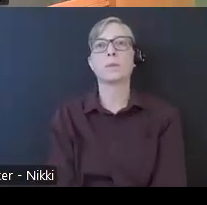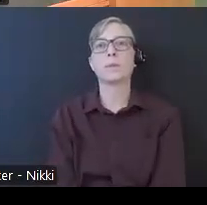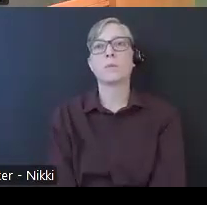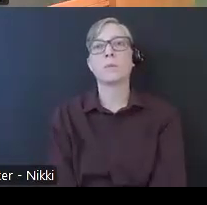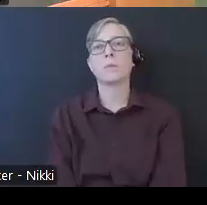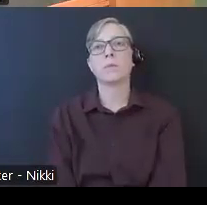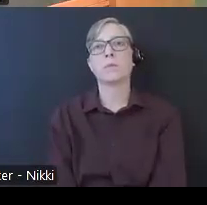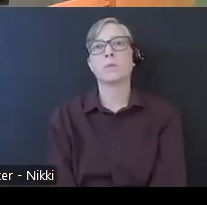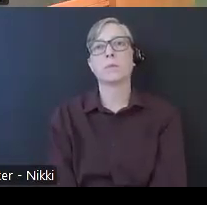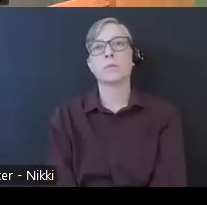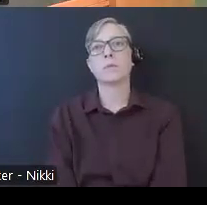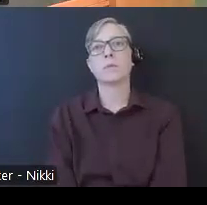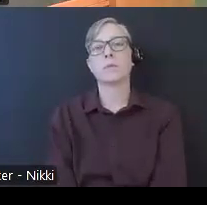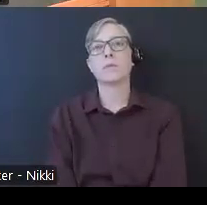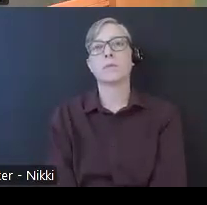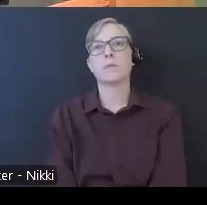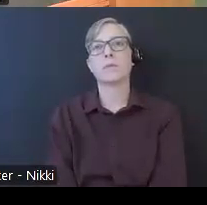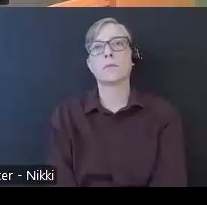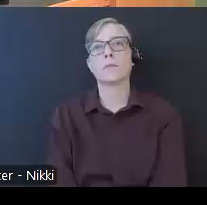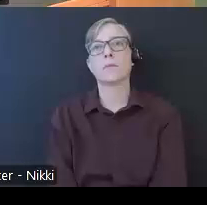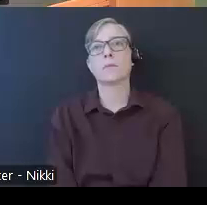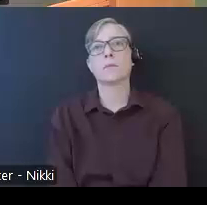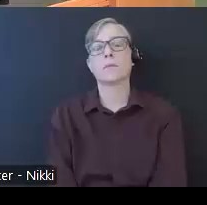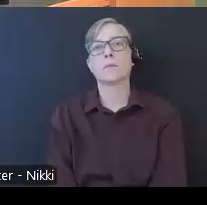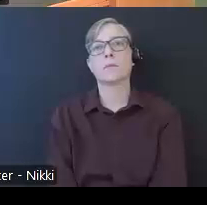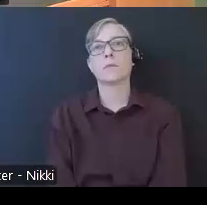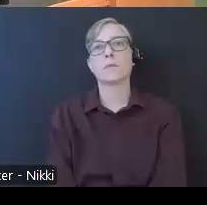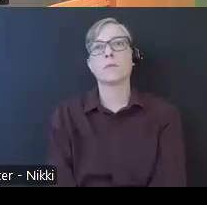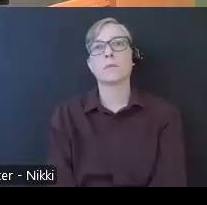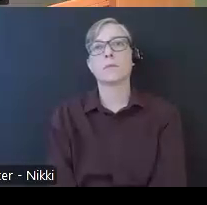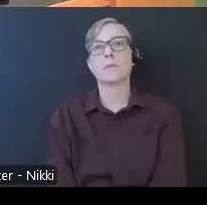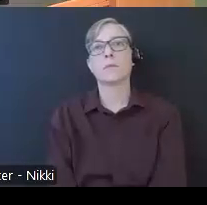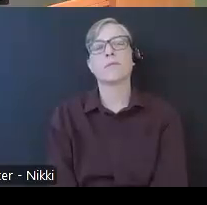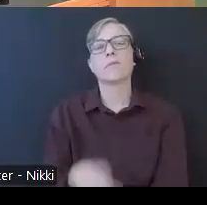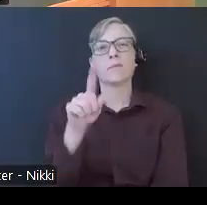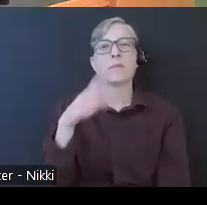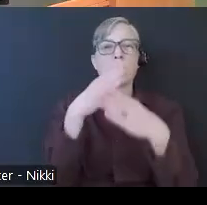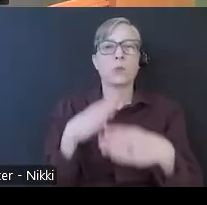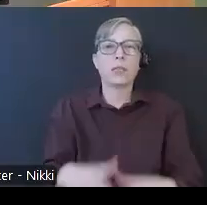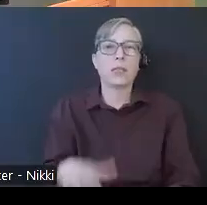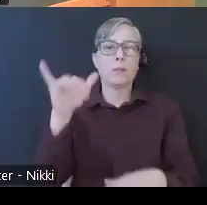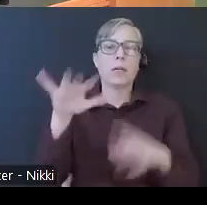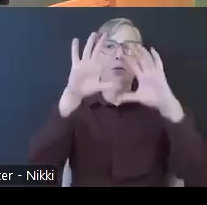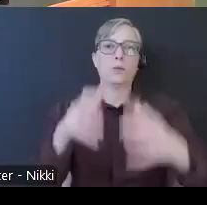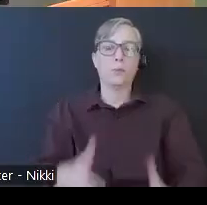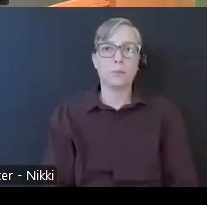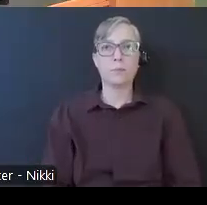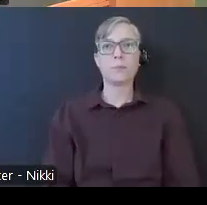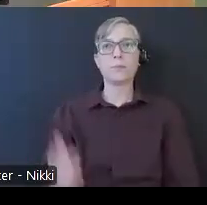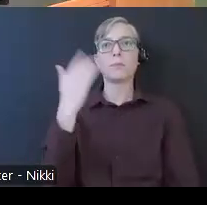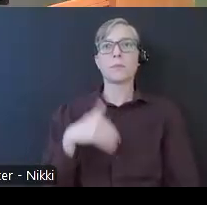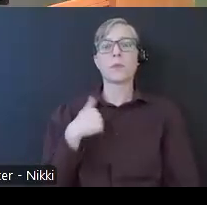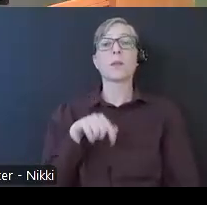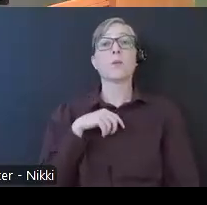This is a breakdown, but you could see by different groups and so on. We looked at it also by race.